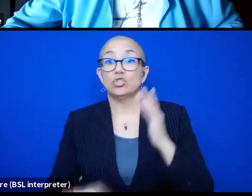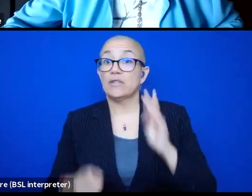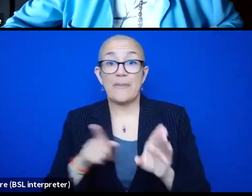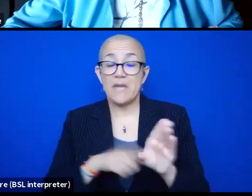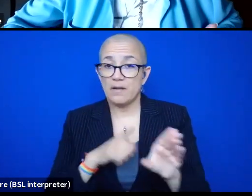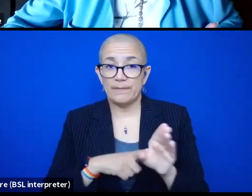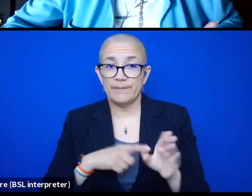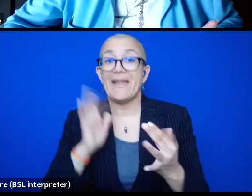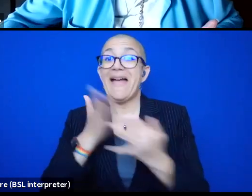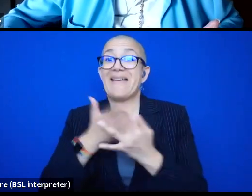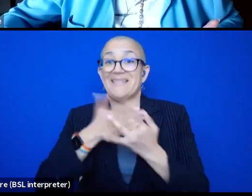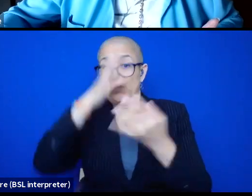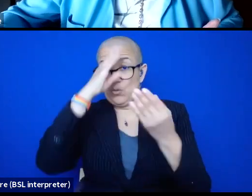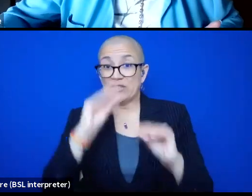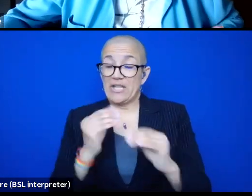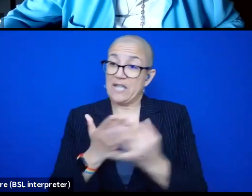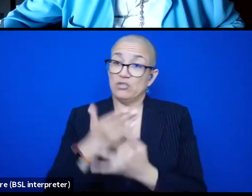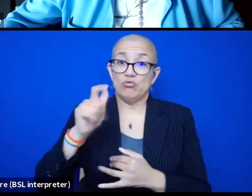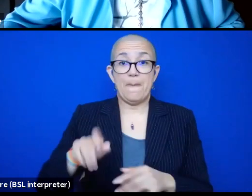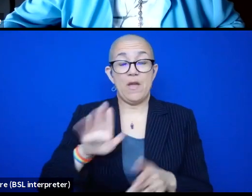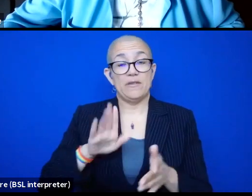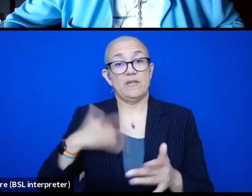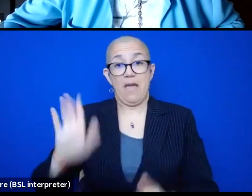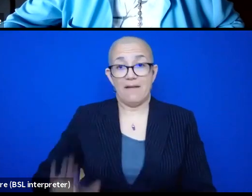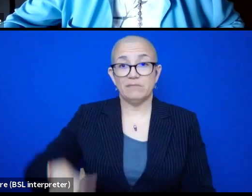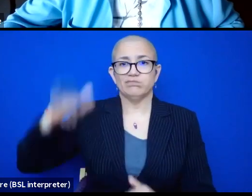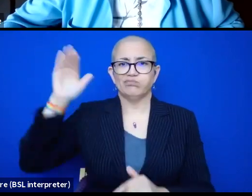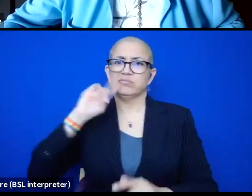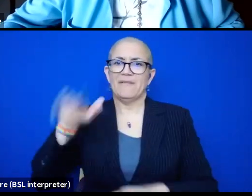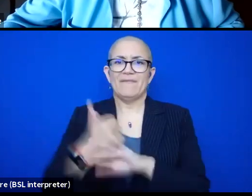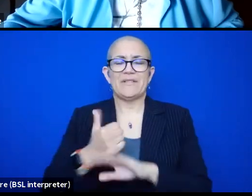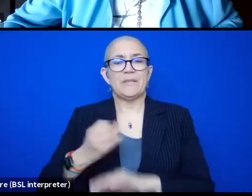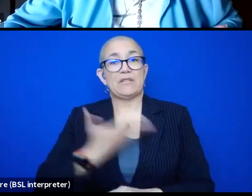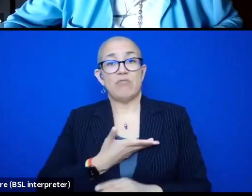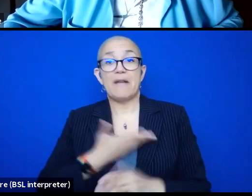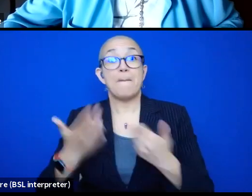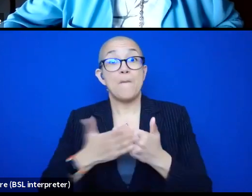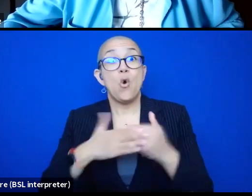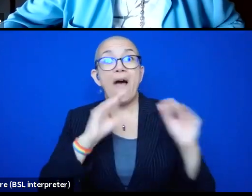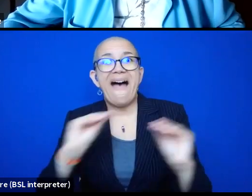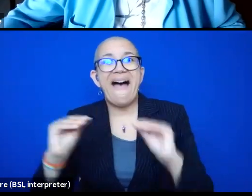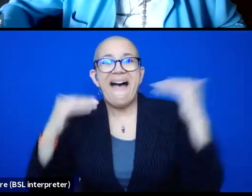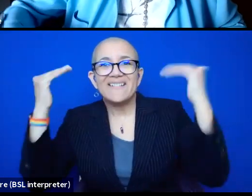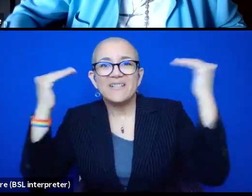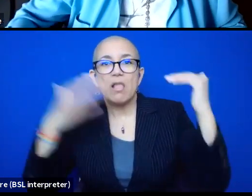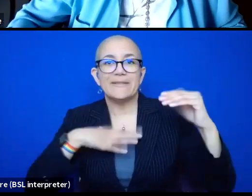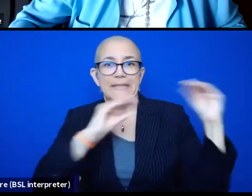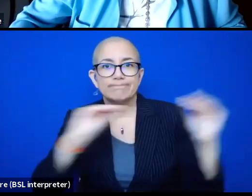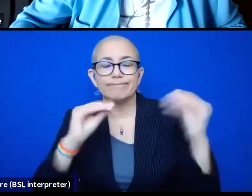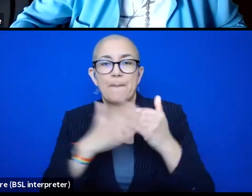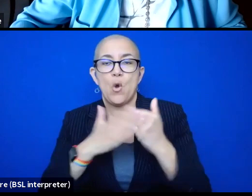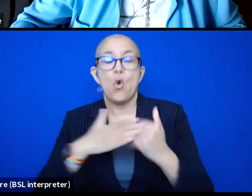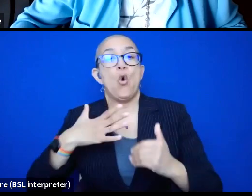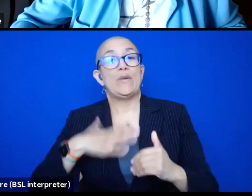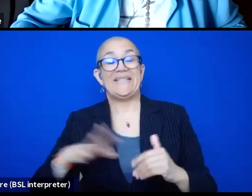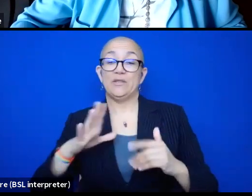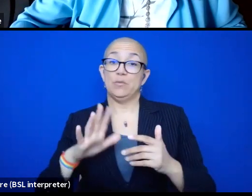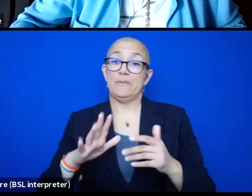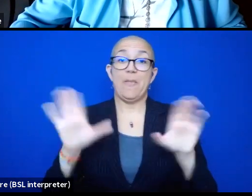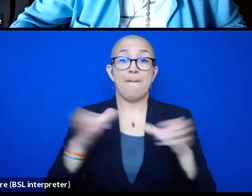to education throughout one's life is a fundamental right. And with more and more adults needing to retrain, we also need to be the party of